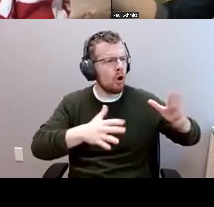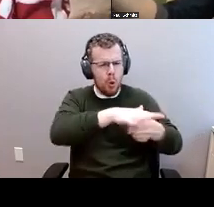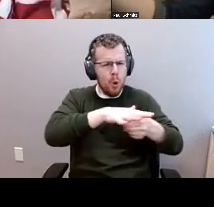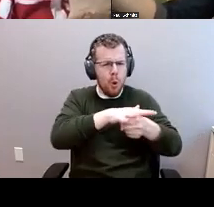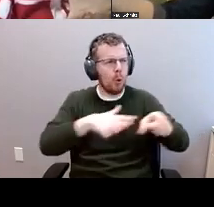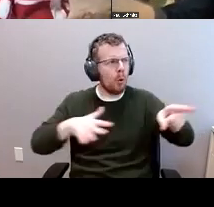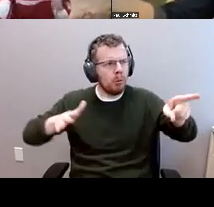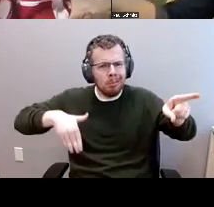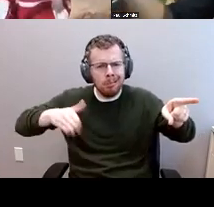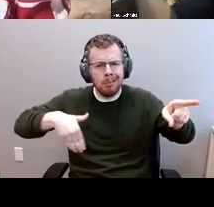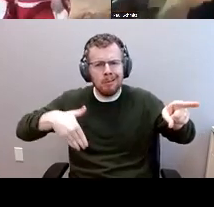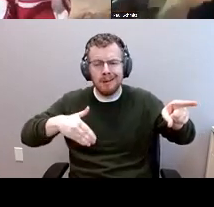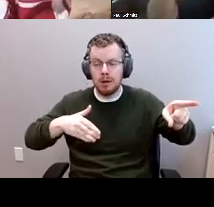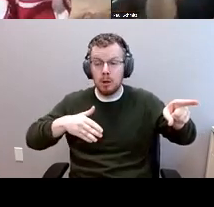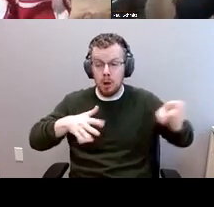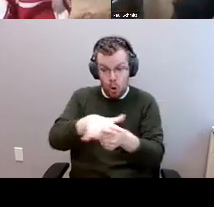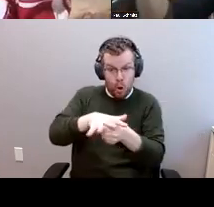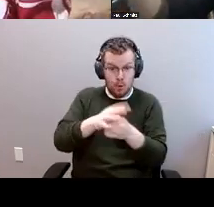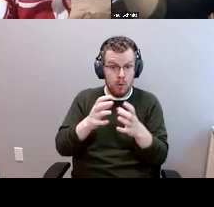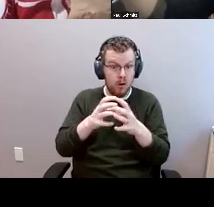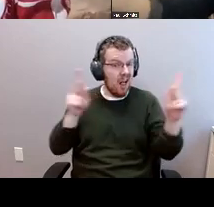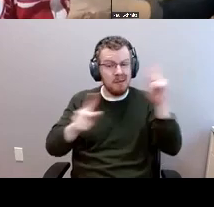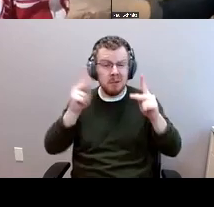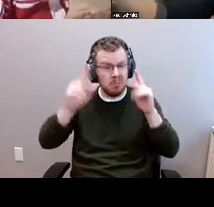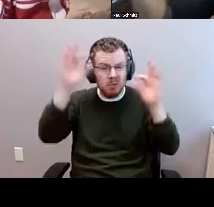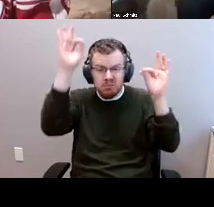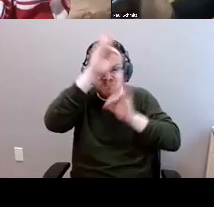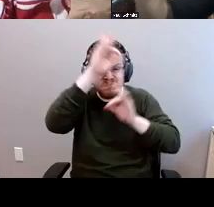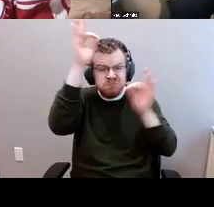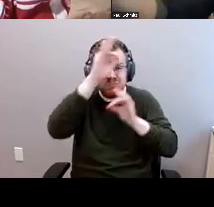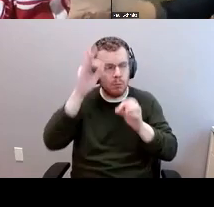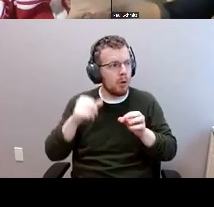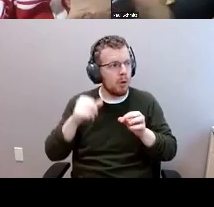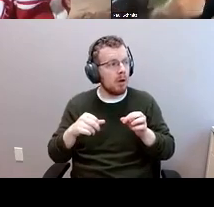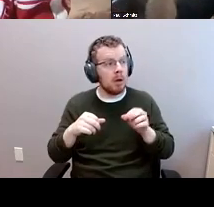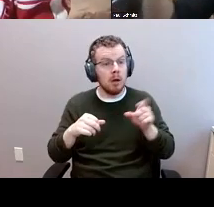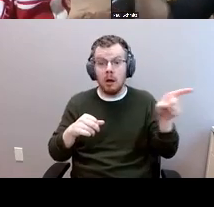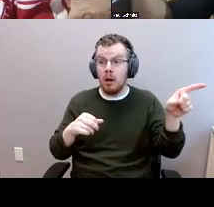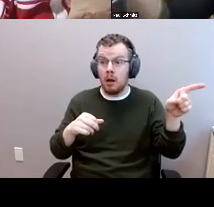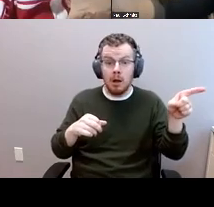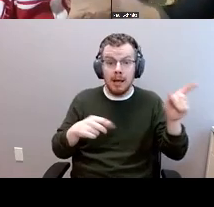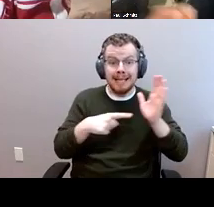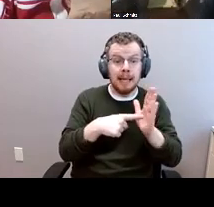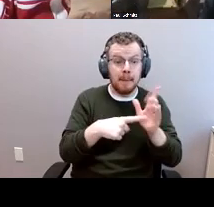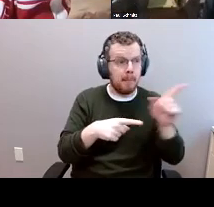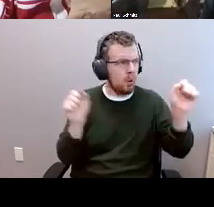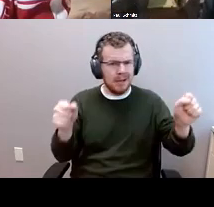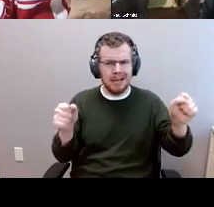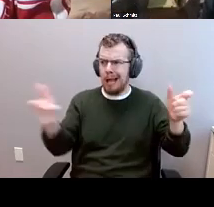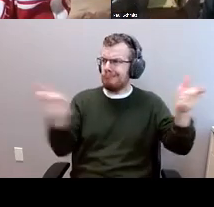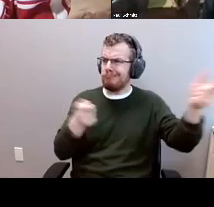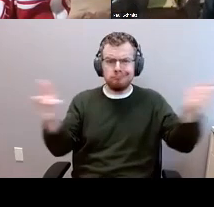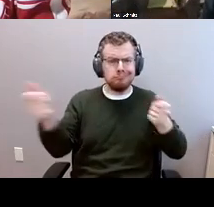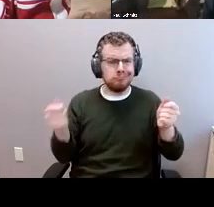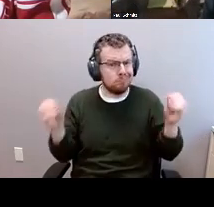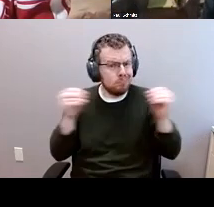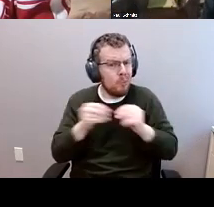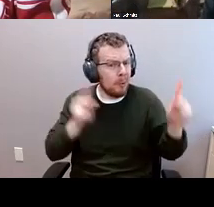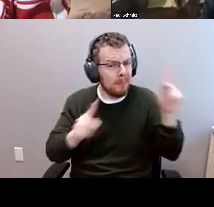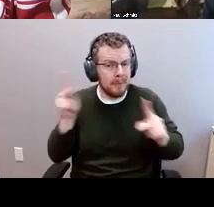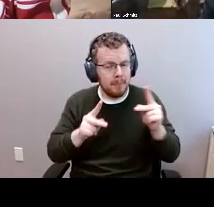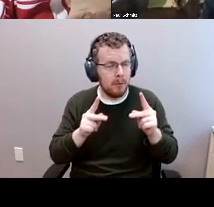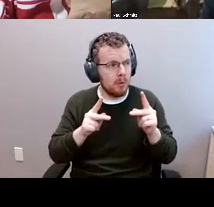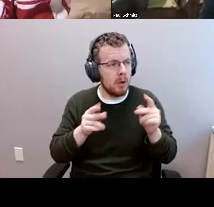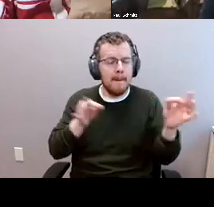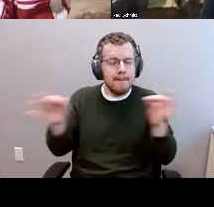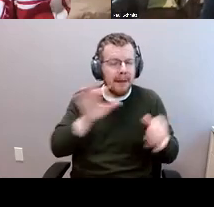of people just don't know. And you can actually bring people along through your own example of how you've gotten there.